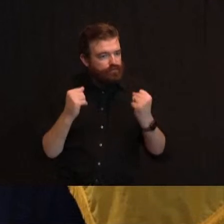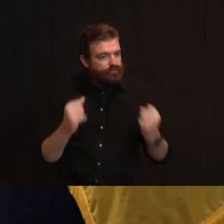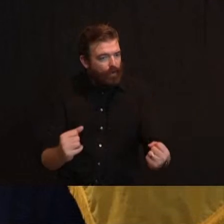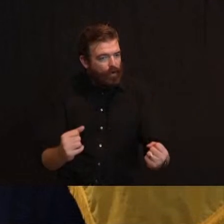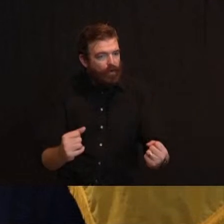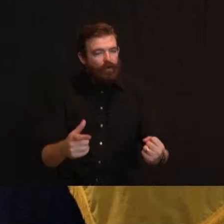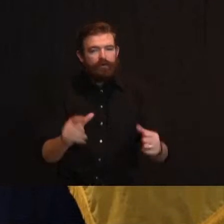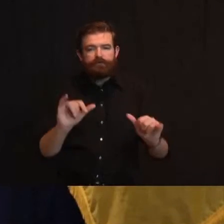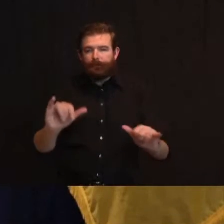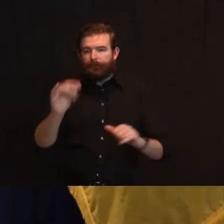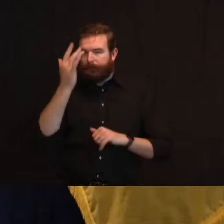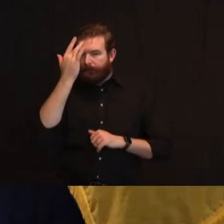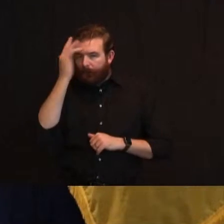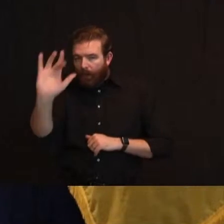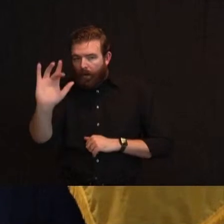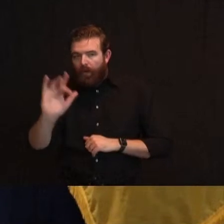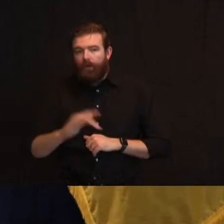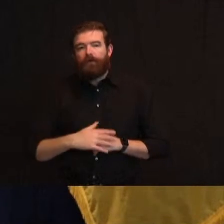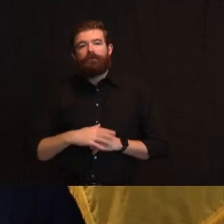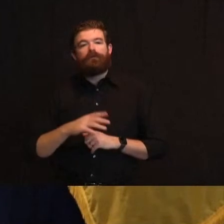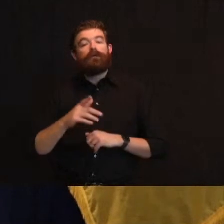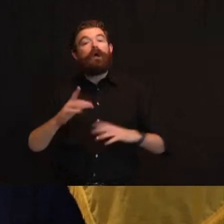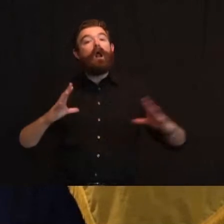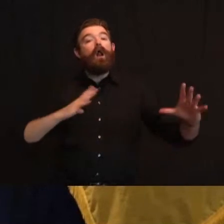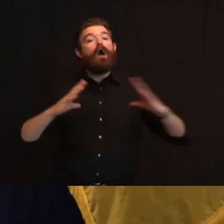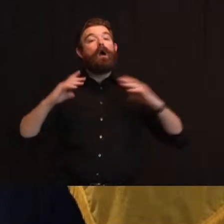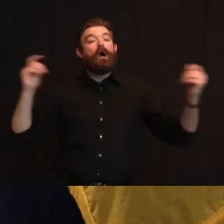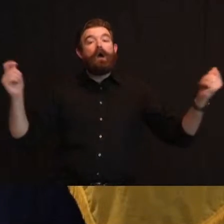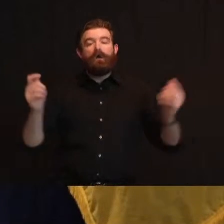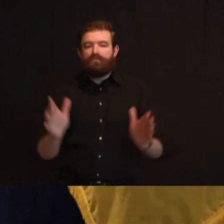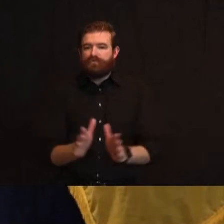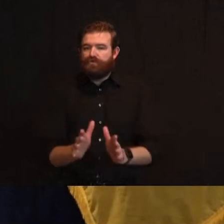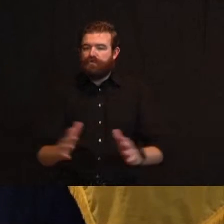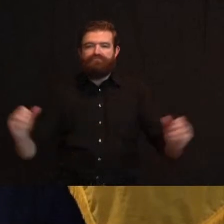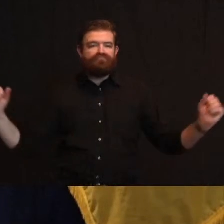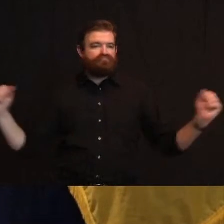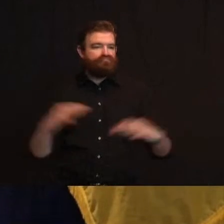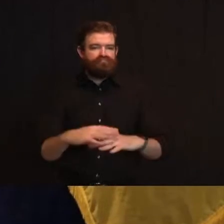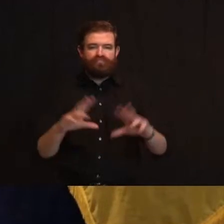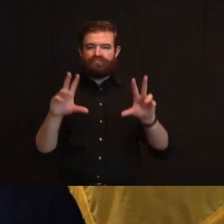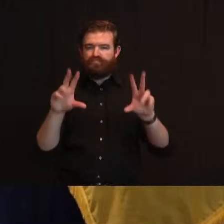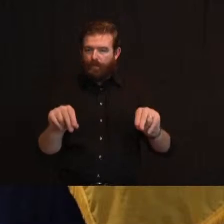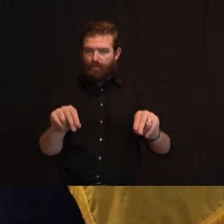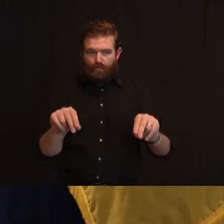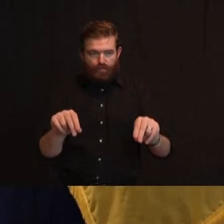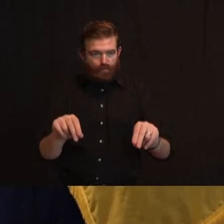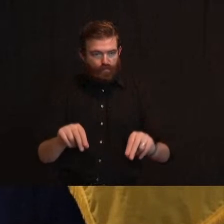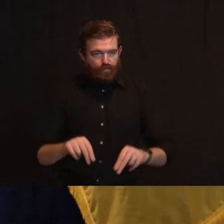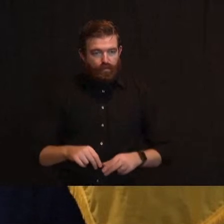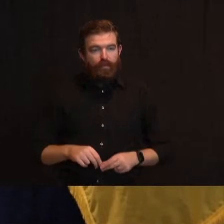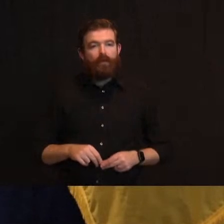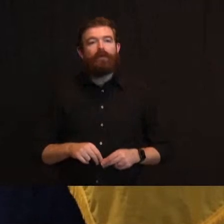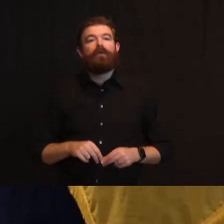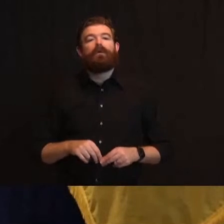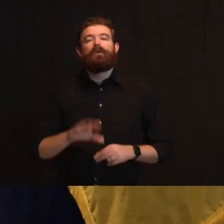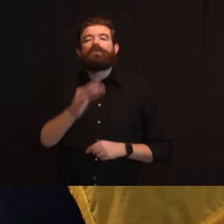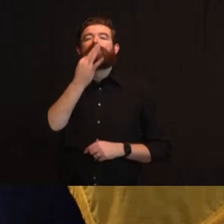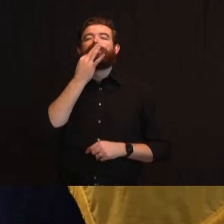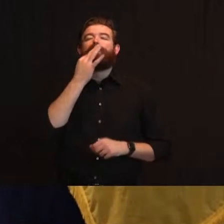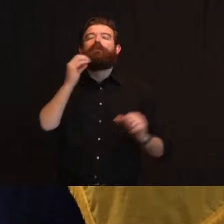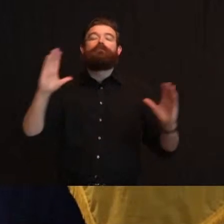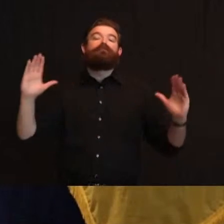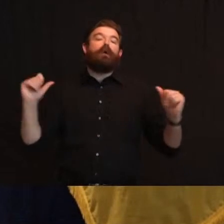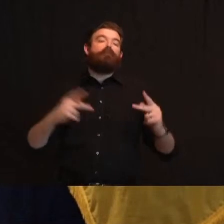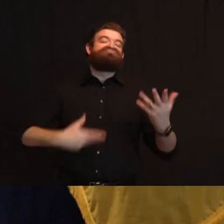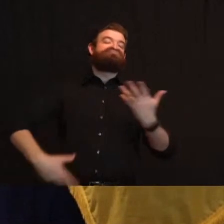Small holidays. Please don't let your guard down. We're not that far from the end zone here. You know,